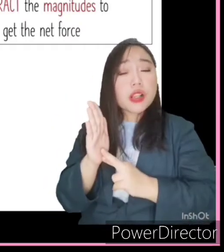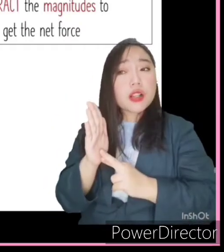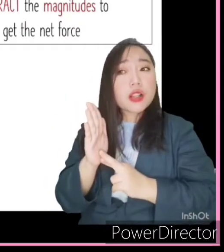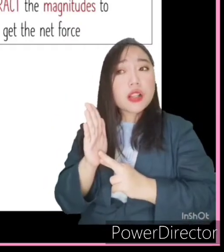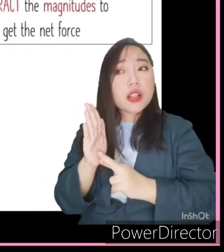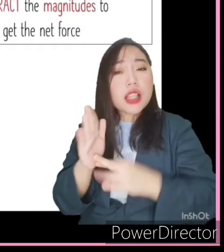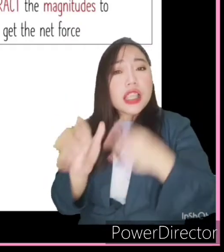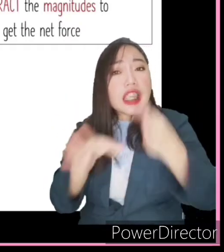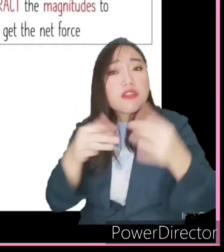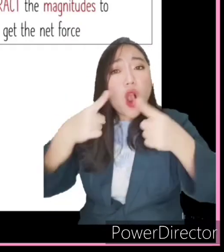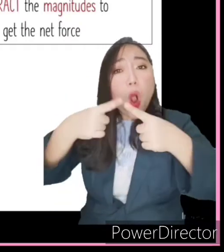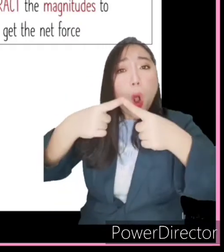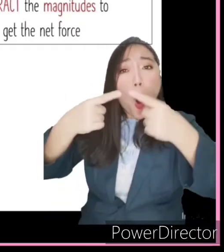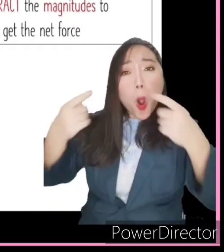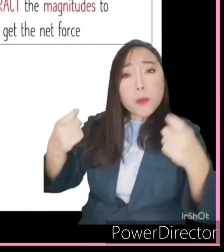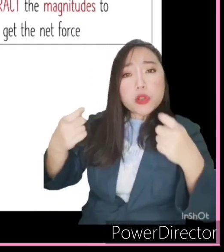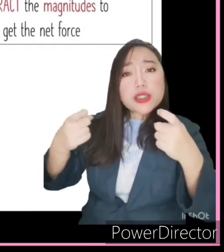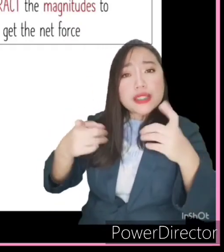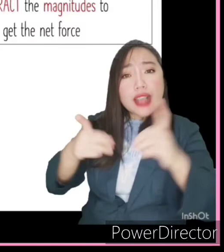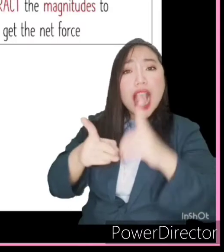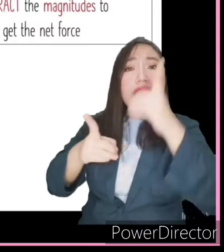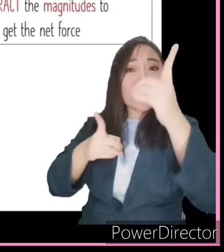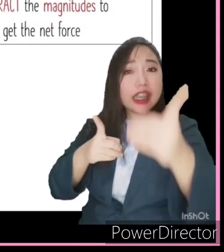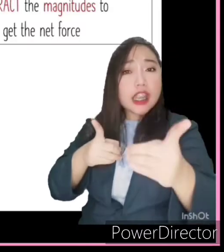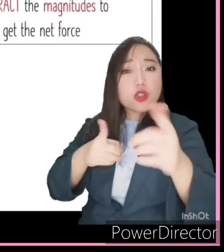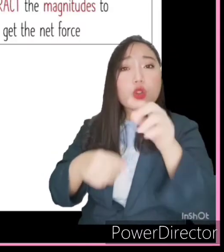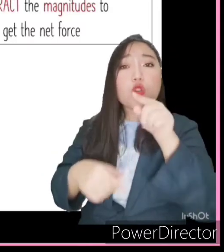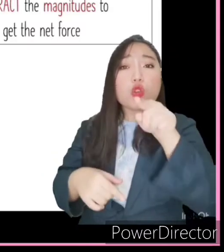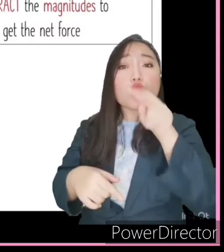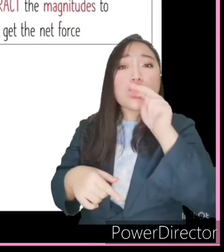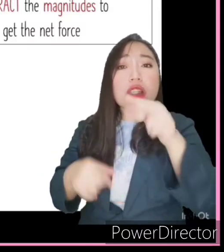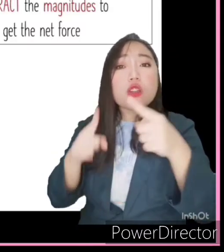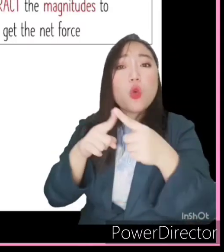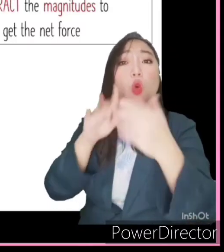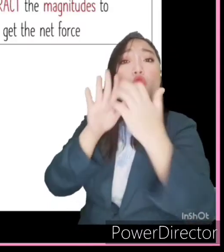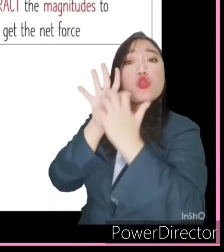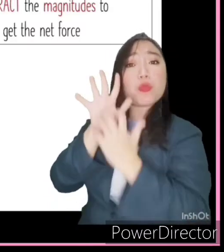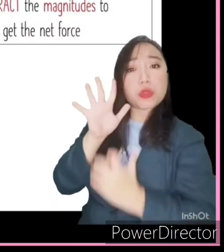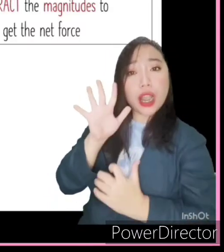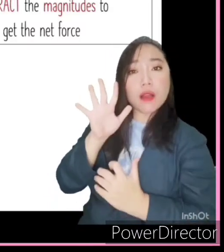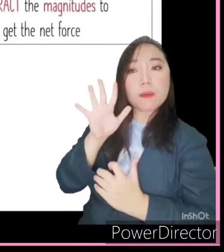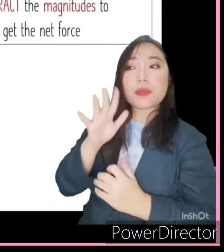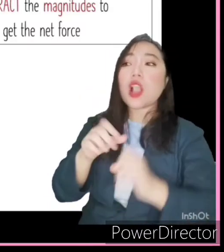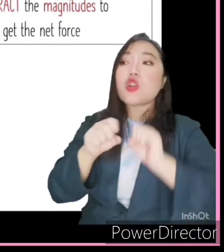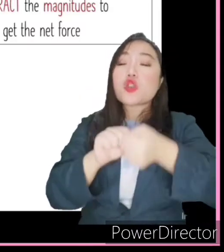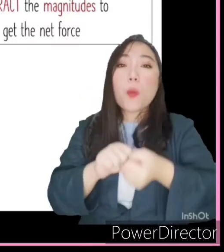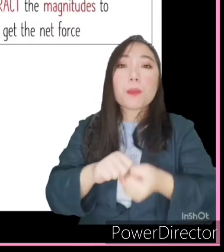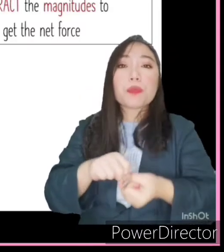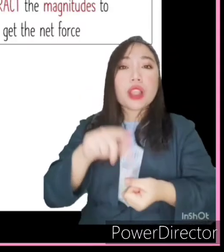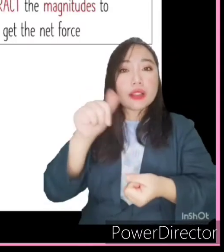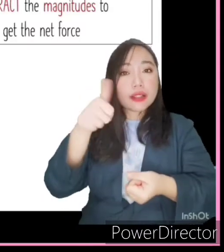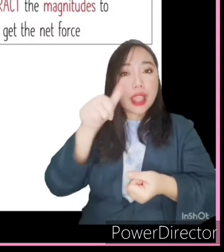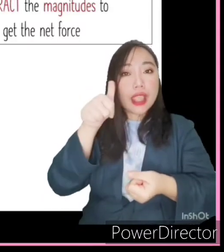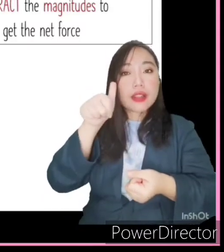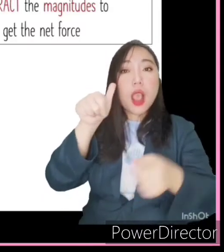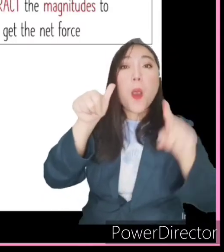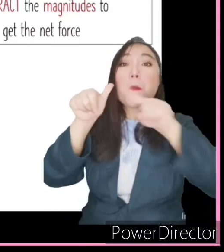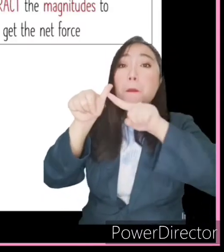east. So the rule is, if it's in opposite direction, then you would just need to